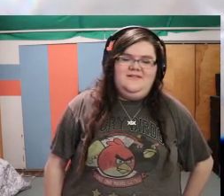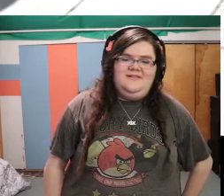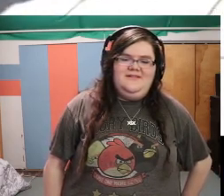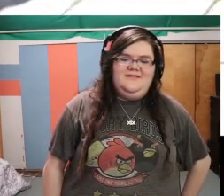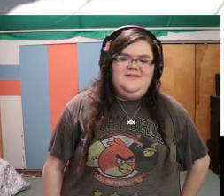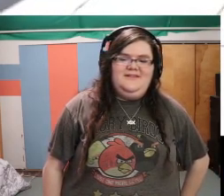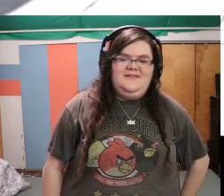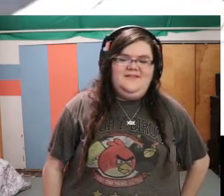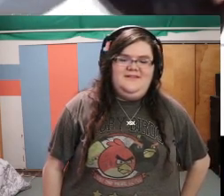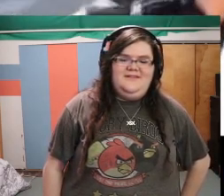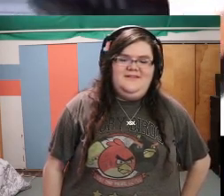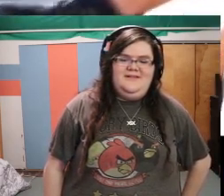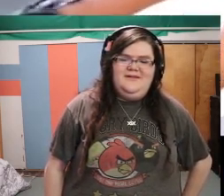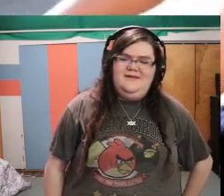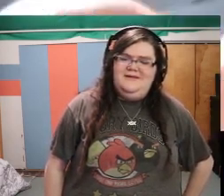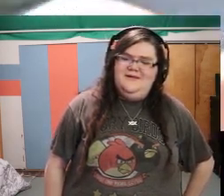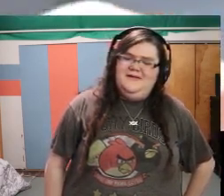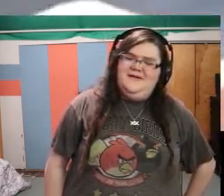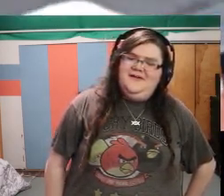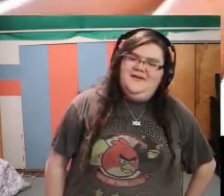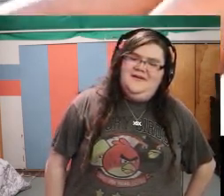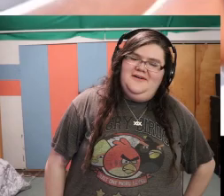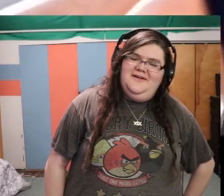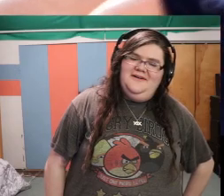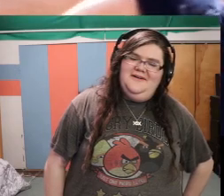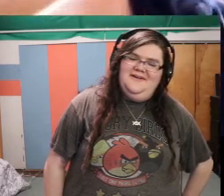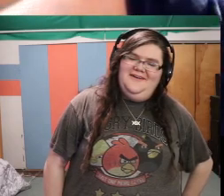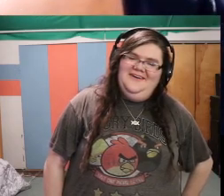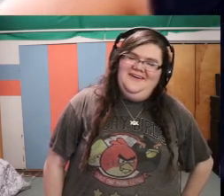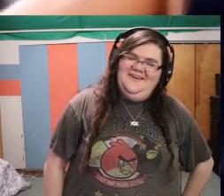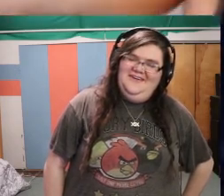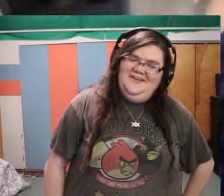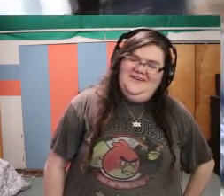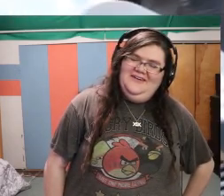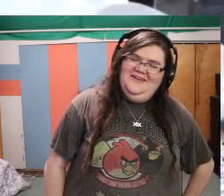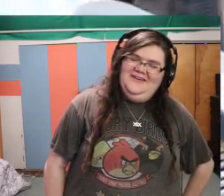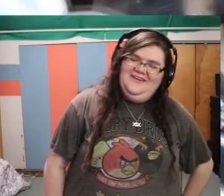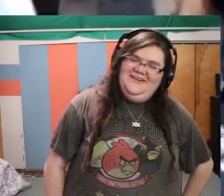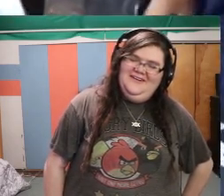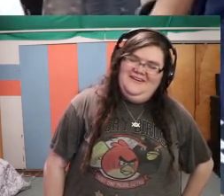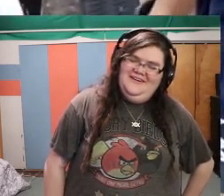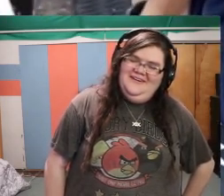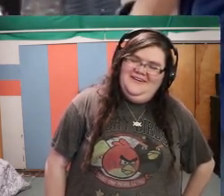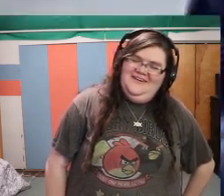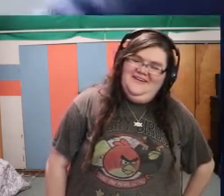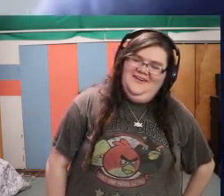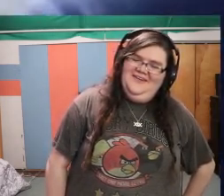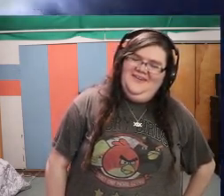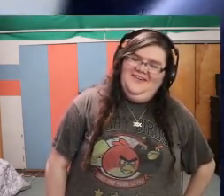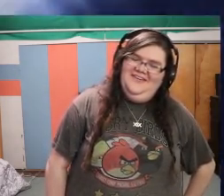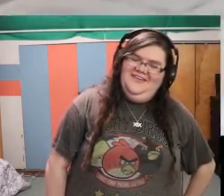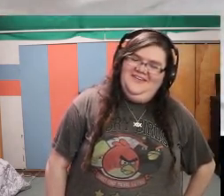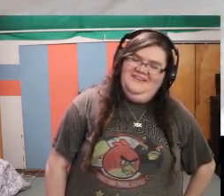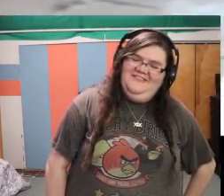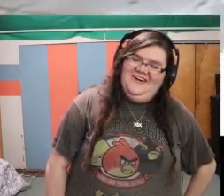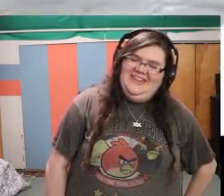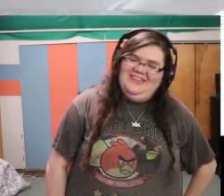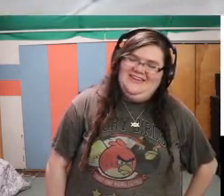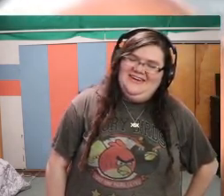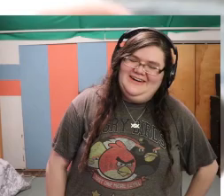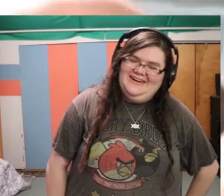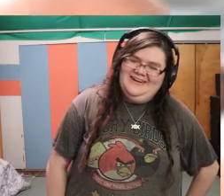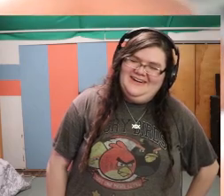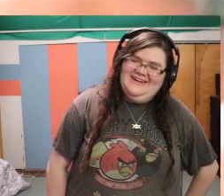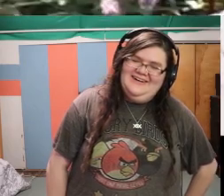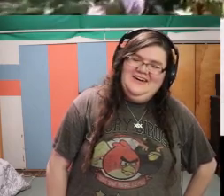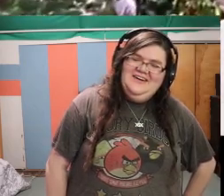Rice gone for your mum, smack the mic on. What you doing? Are you dumb? Embarrassing your mum, cares I'm shoving it up your bum. You just playing like a drum. Flexing cause you got big,